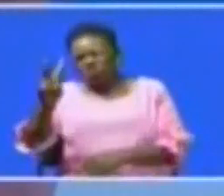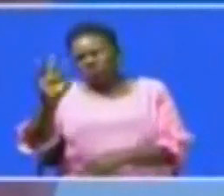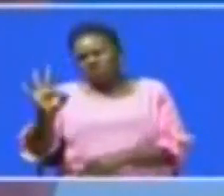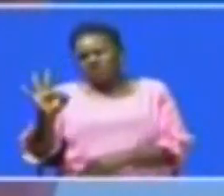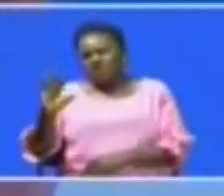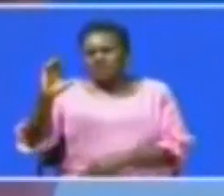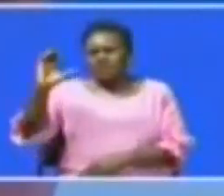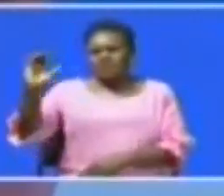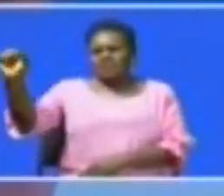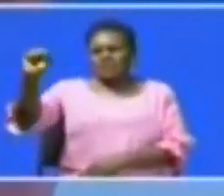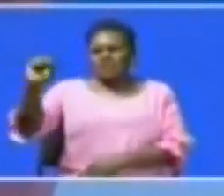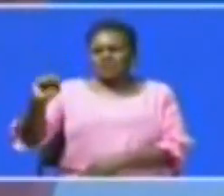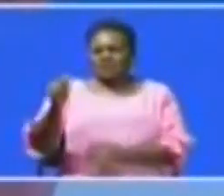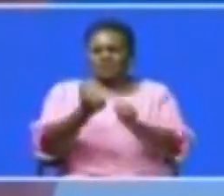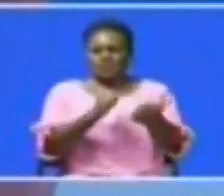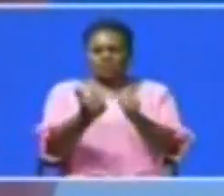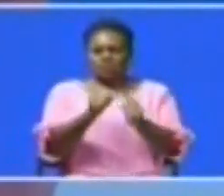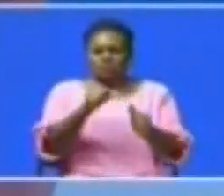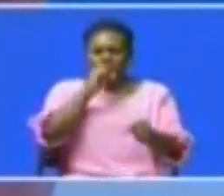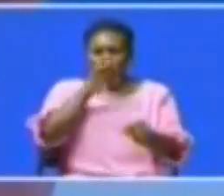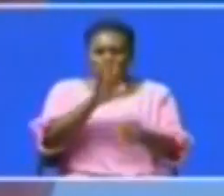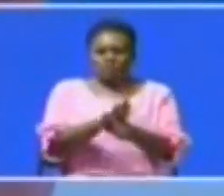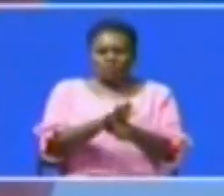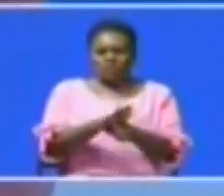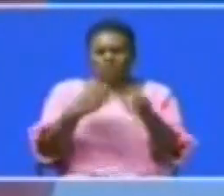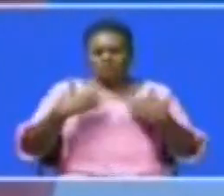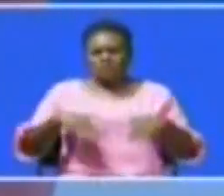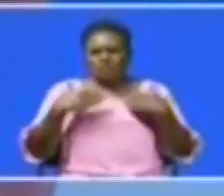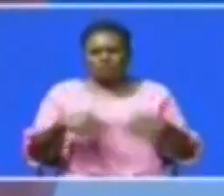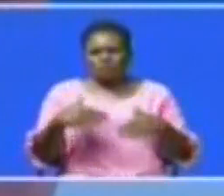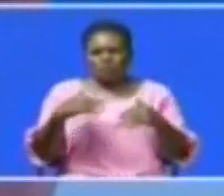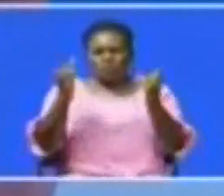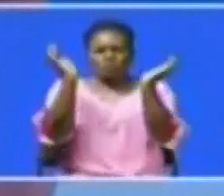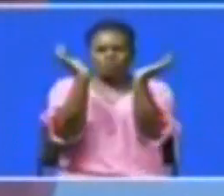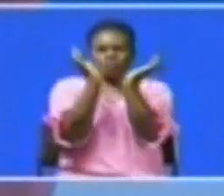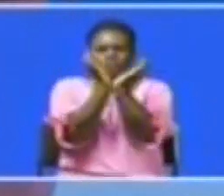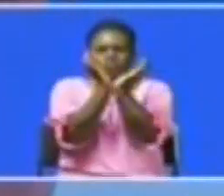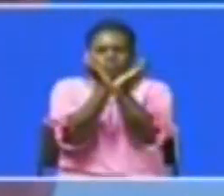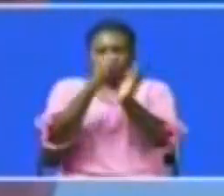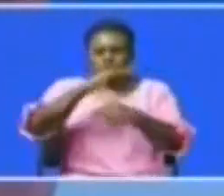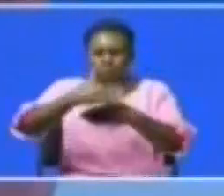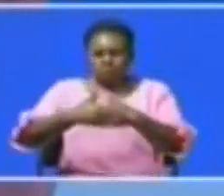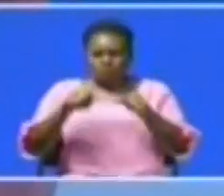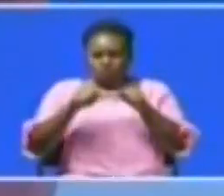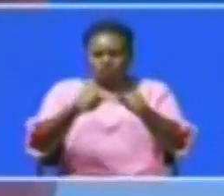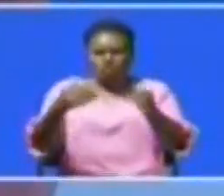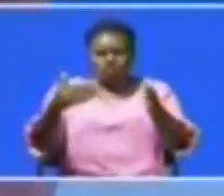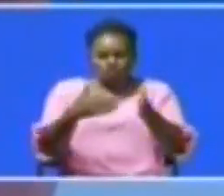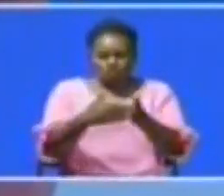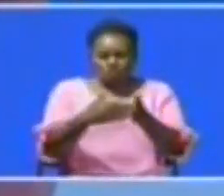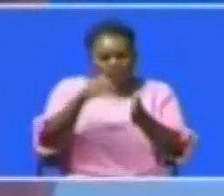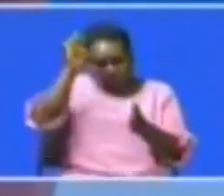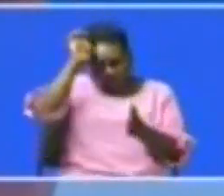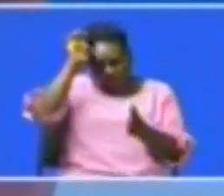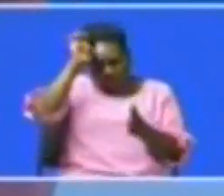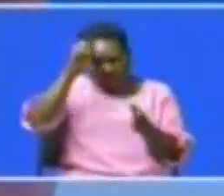Waziri wa michezo Rashid Echesa amewahakikishia Wakenya kwamba nyuga za kitaifa zinazoendelea kukarabatiwa hasa katika eneo la bonde la